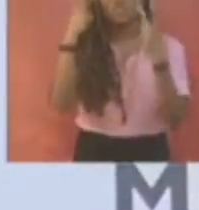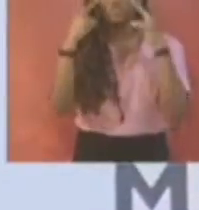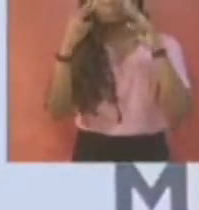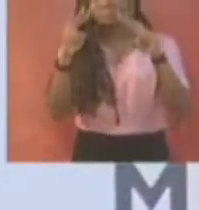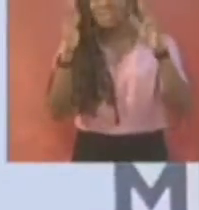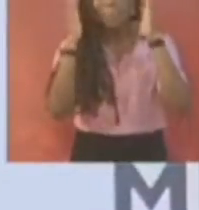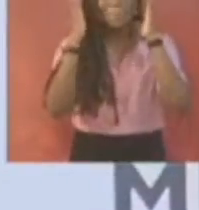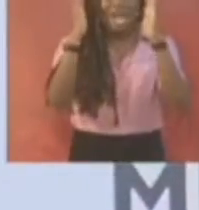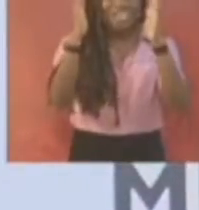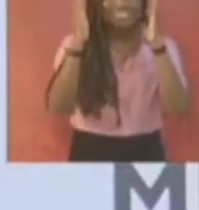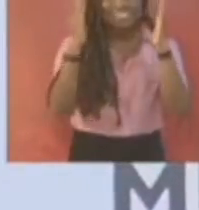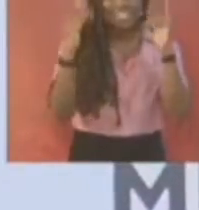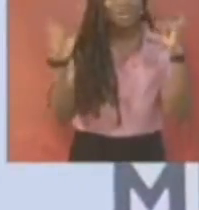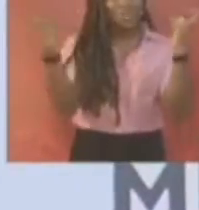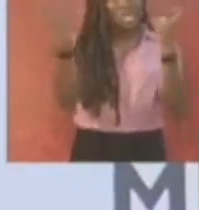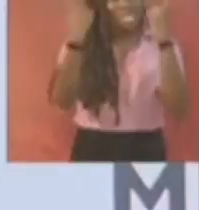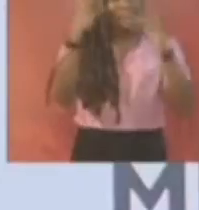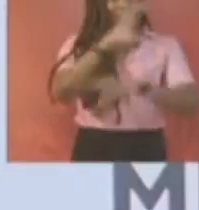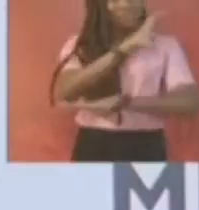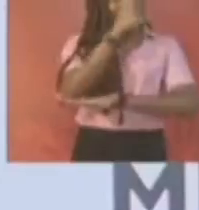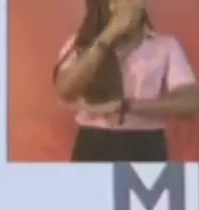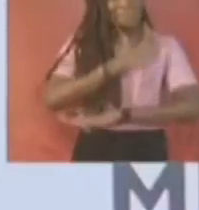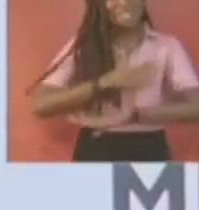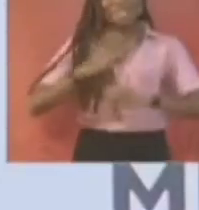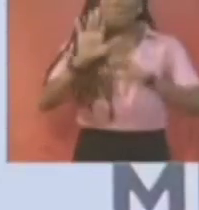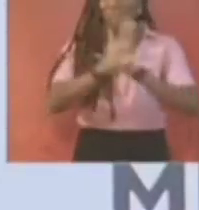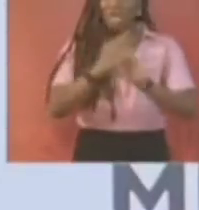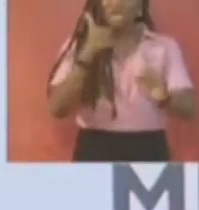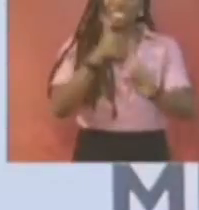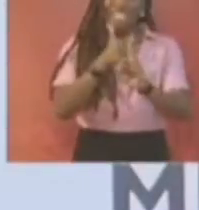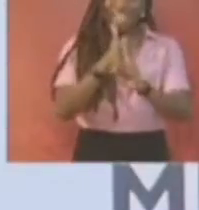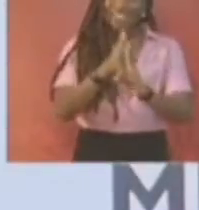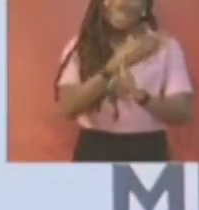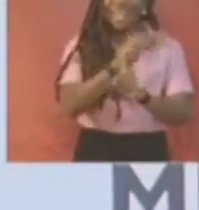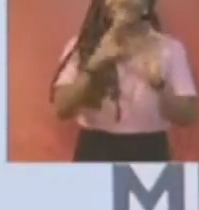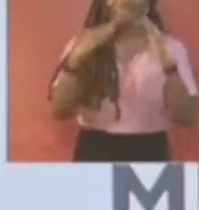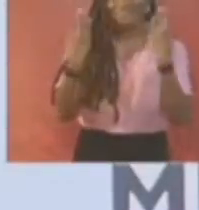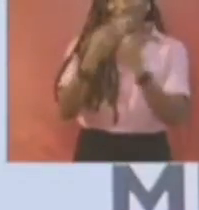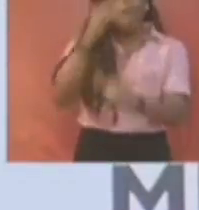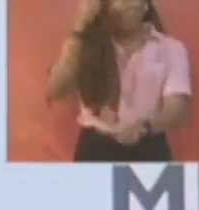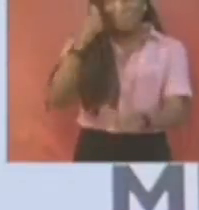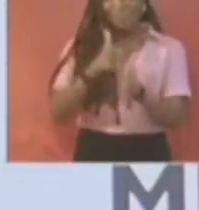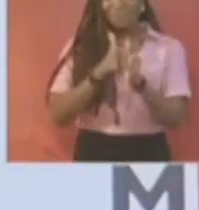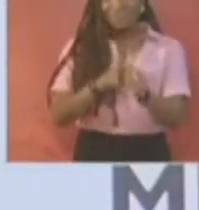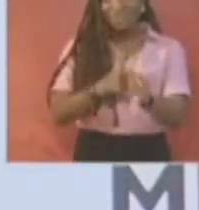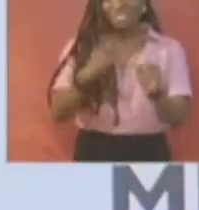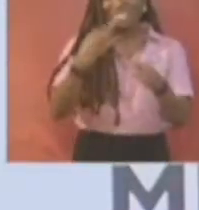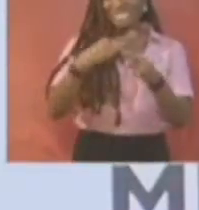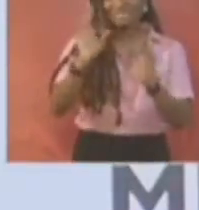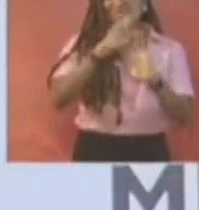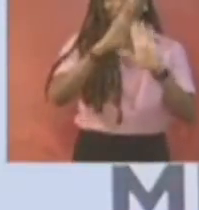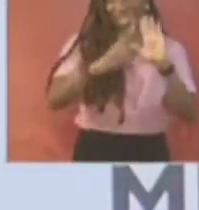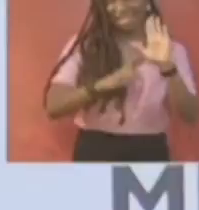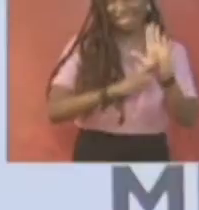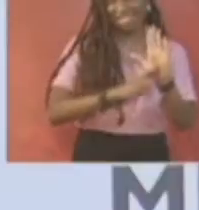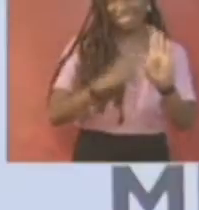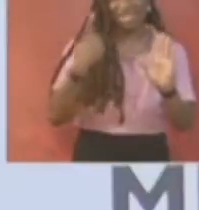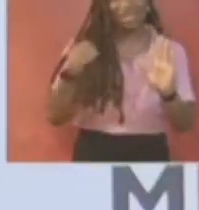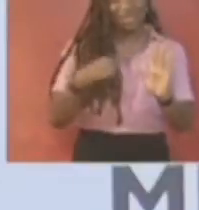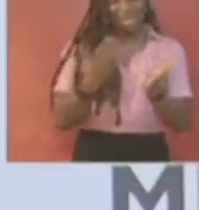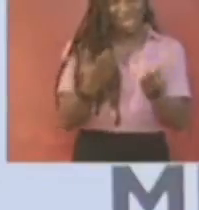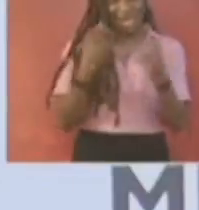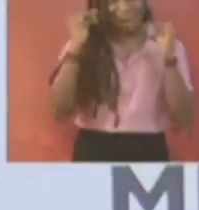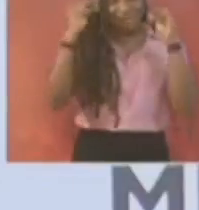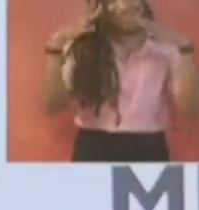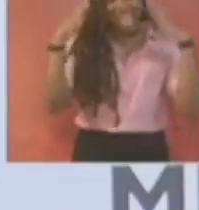As we celebrate the Christmas season, please protect yourself and your loved ones. Remember to adhere to the simple guidelines that